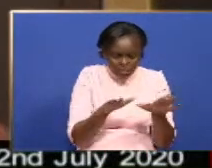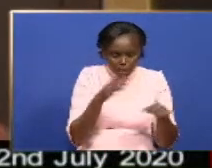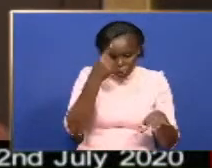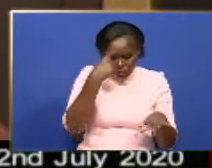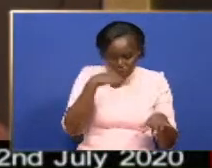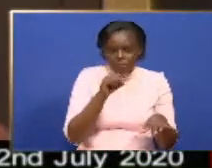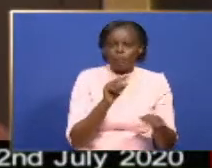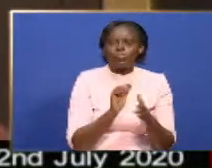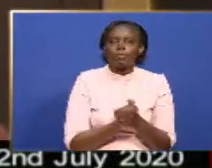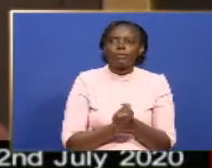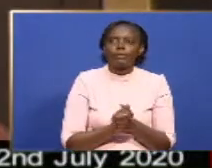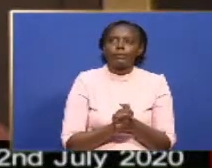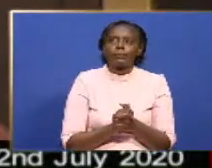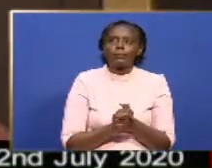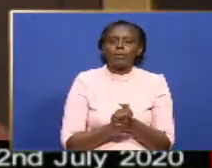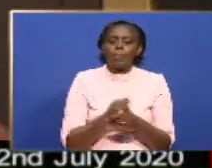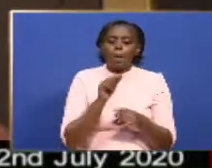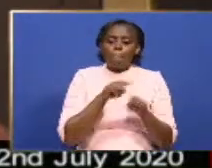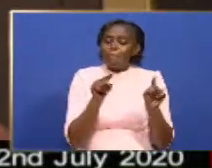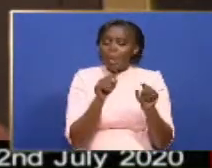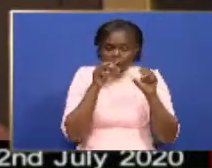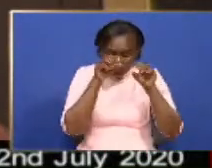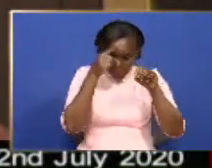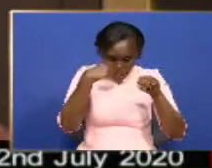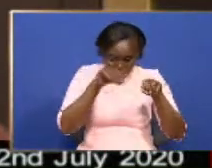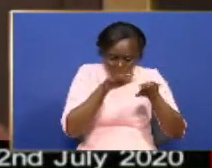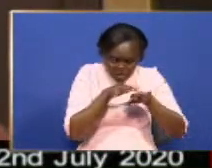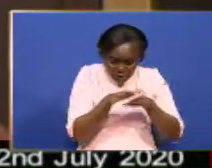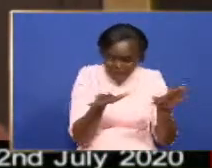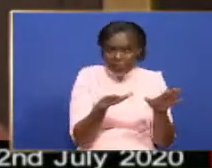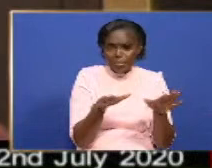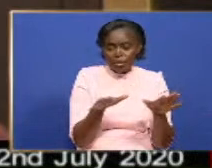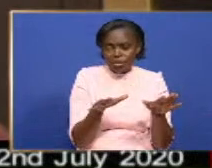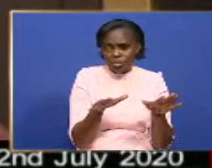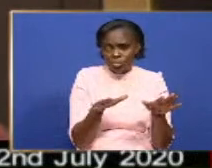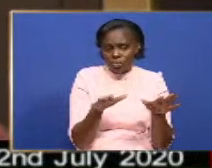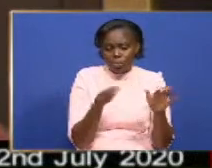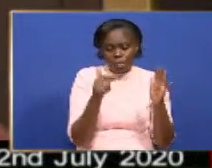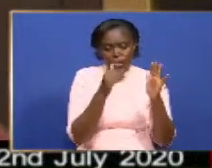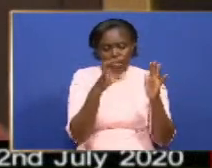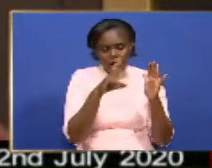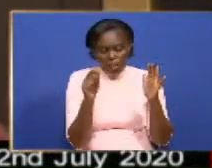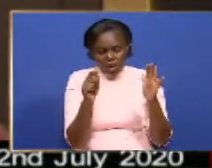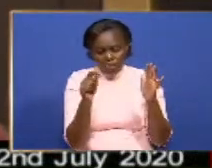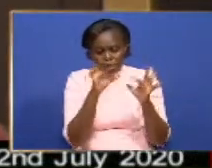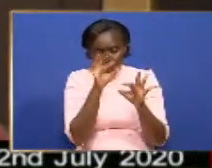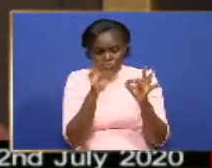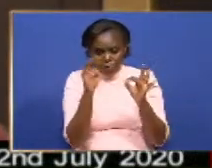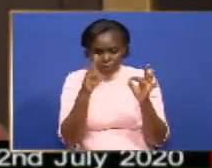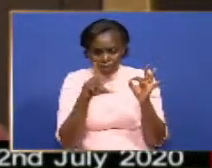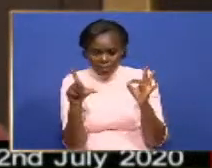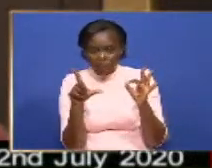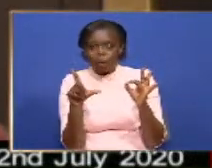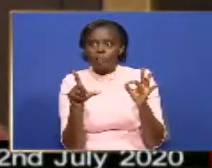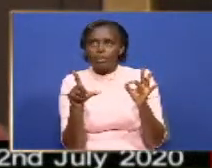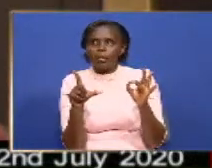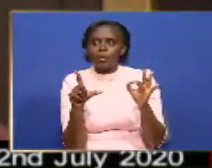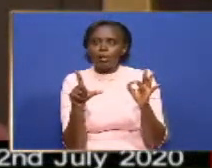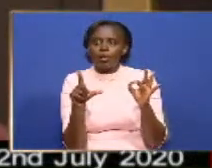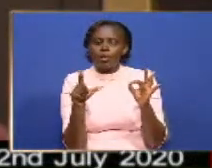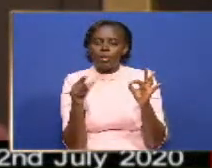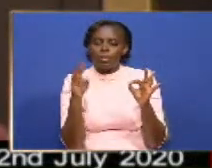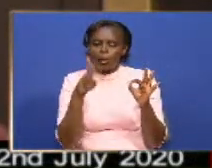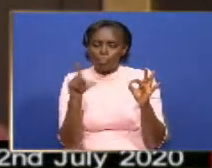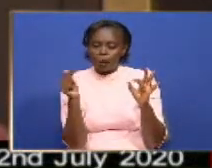policies. But this integration policy, which I think in this act, in this particular bill, is